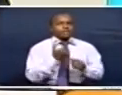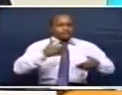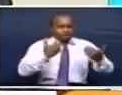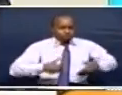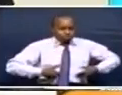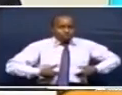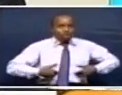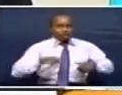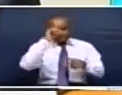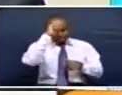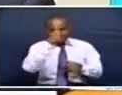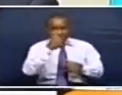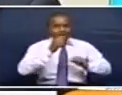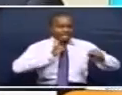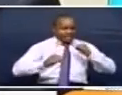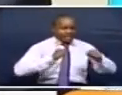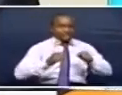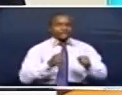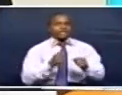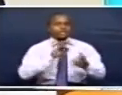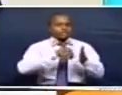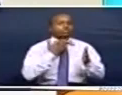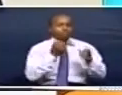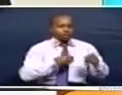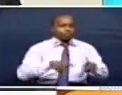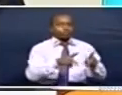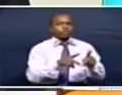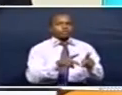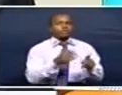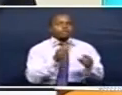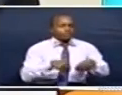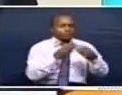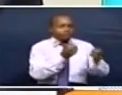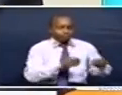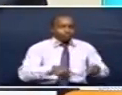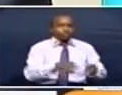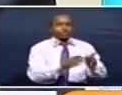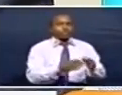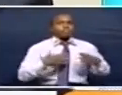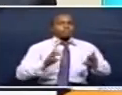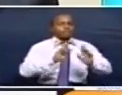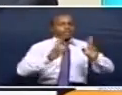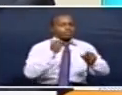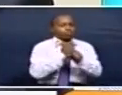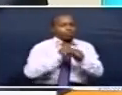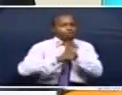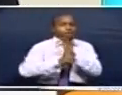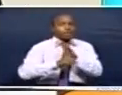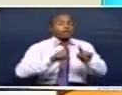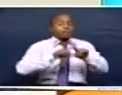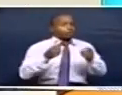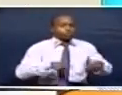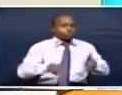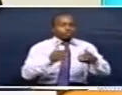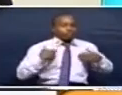are energetic. They just want to be given an opportunity. They want to be given a chance. People are ready to work hard, but they don't have the